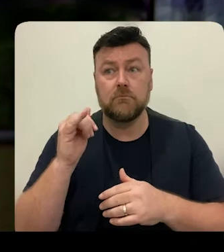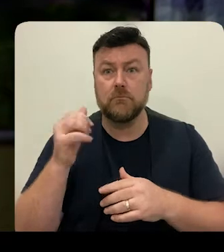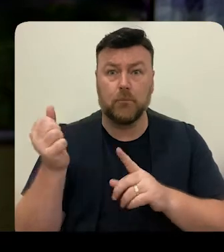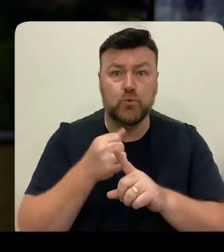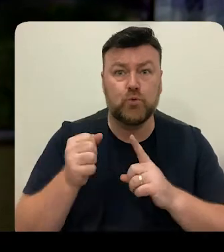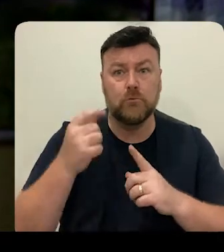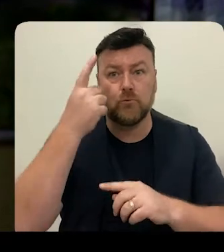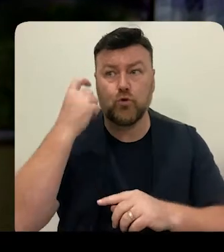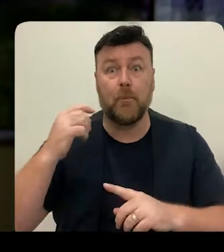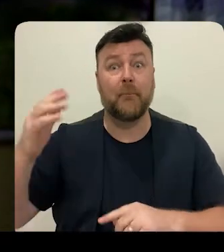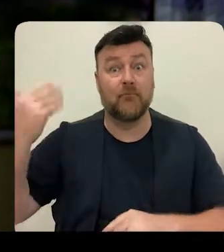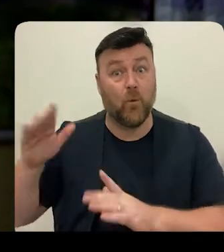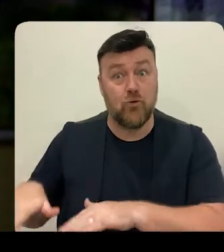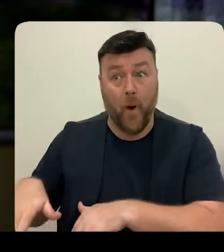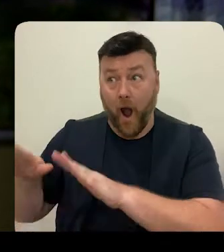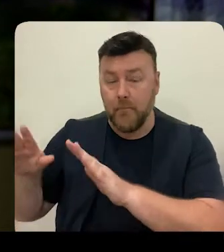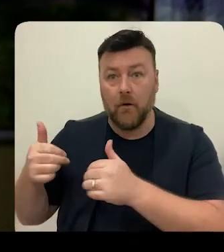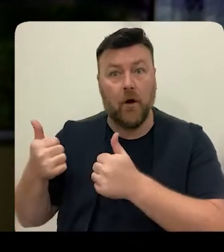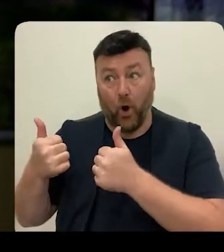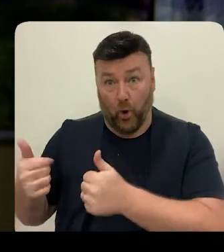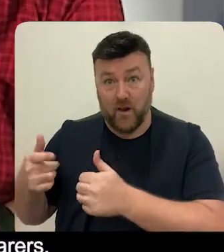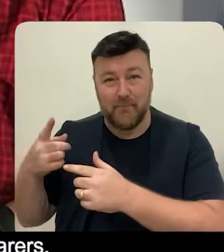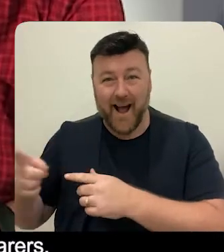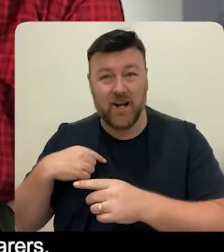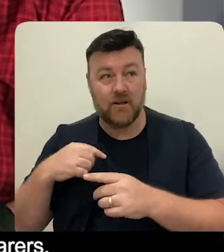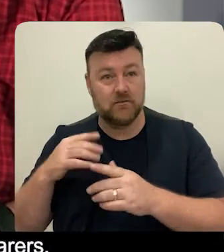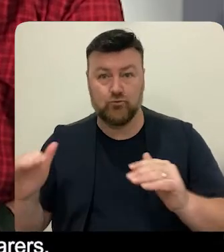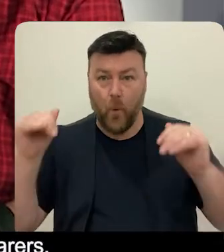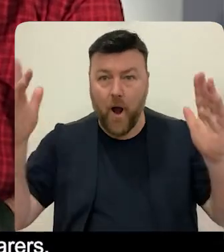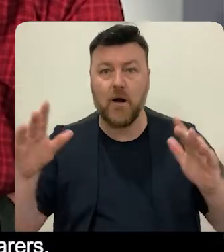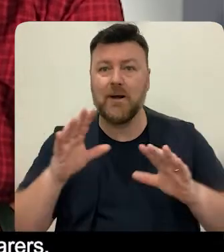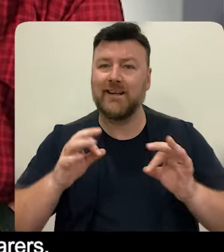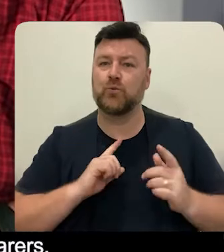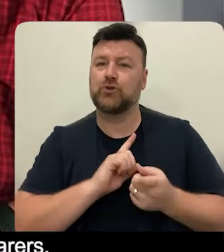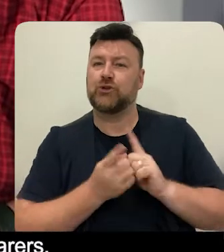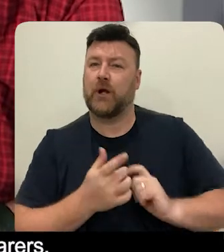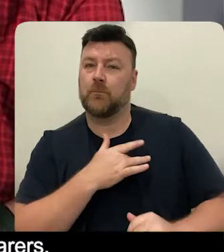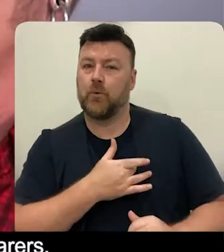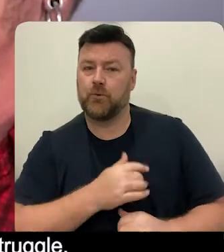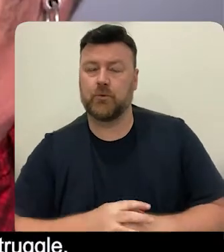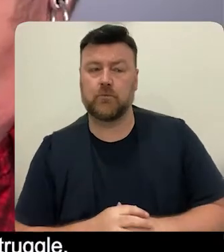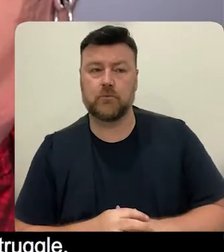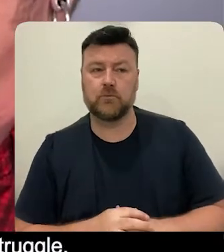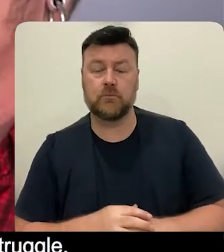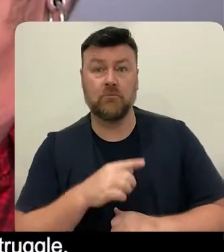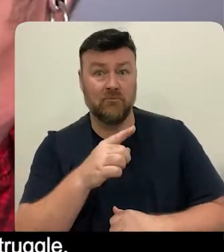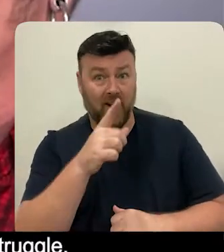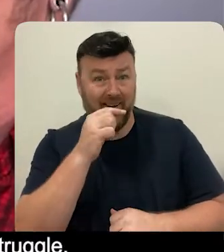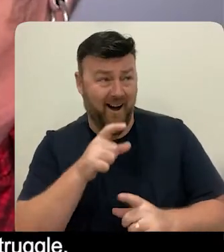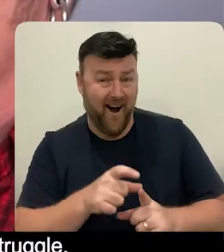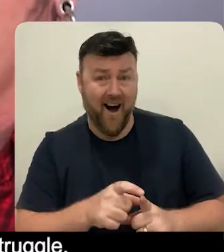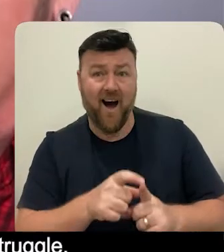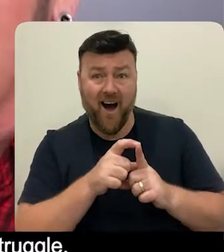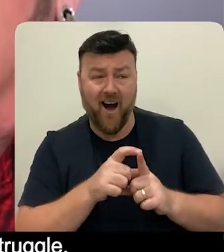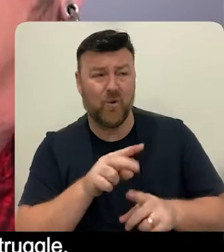trauma, but sets up potential great difficulties. It can be really challenging for supporters and carers. It can be